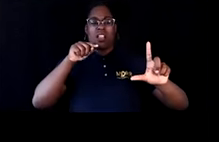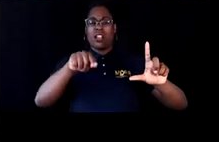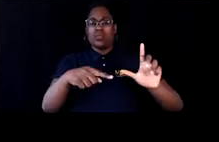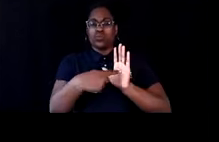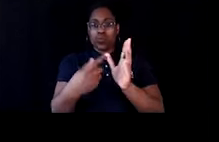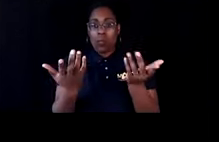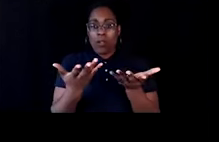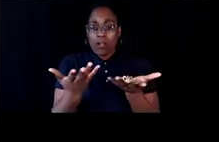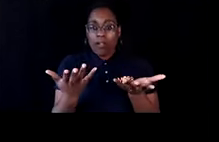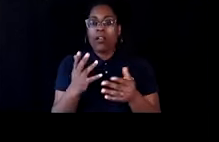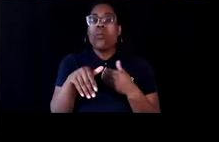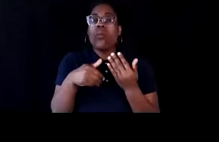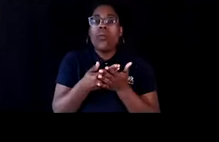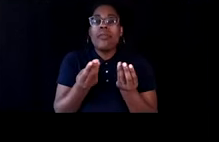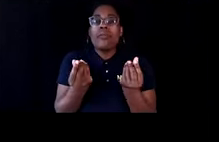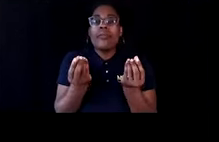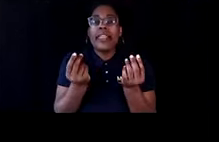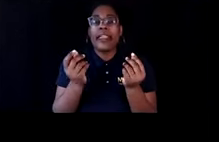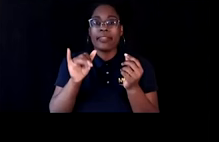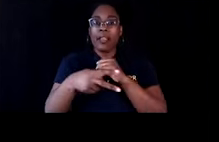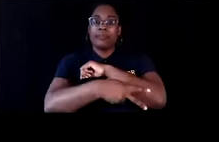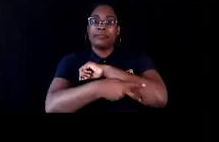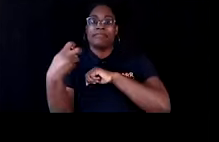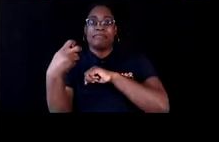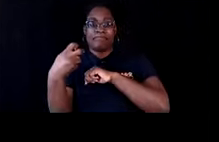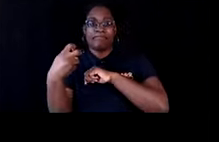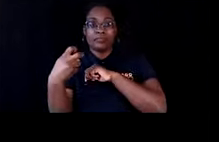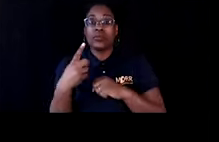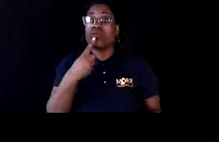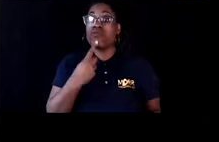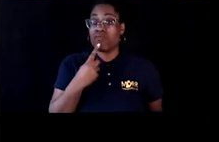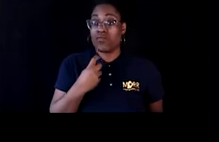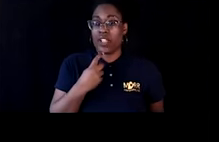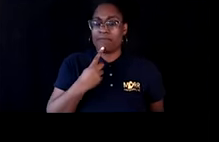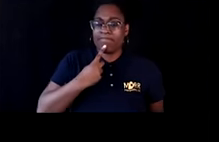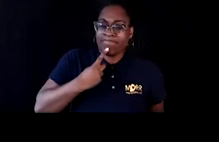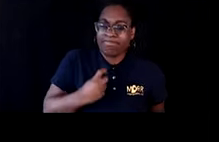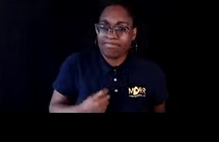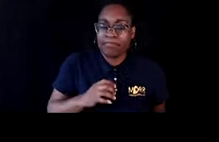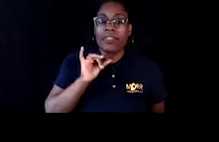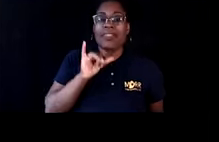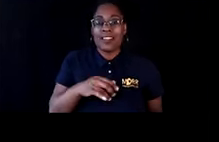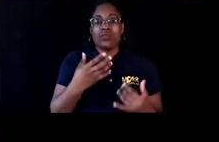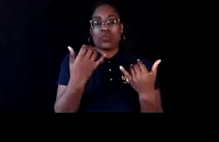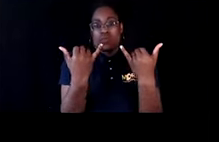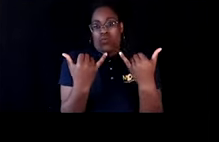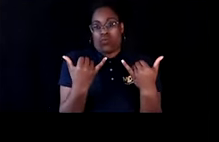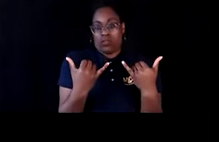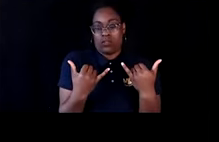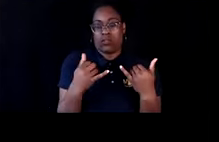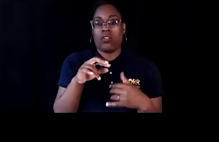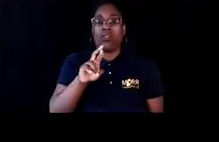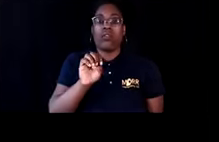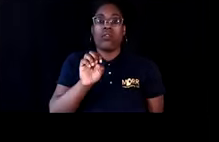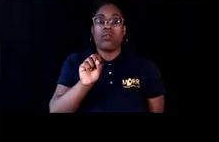here. In the red, in the sort of deeper, darker red here, we have the current reservations or